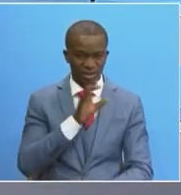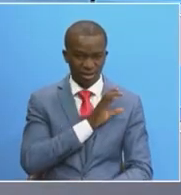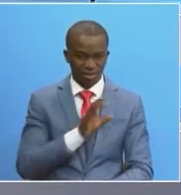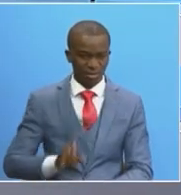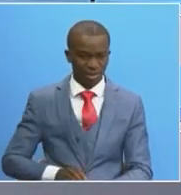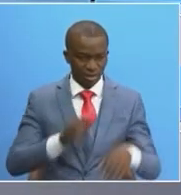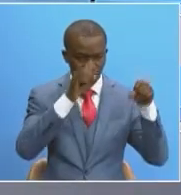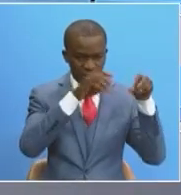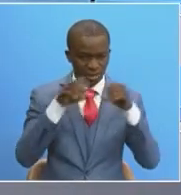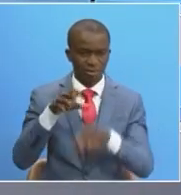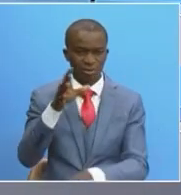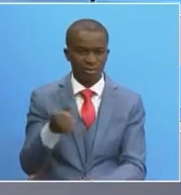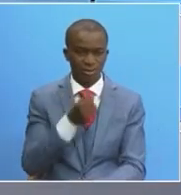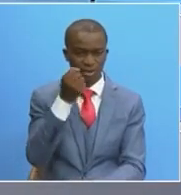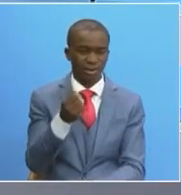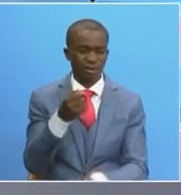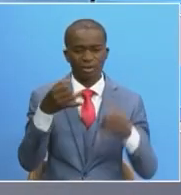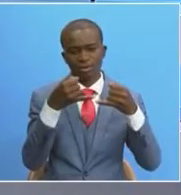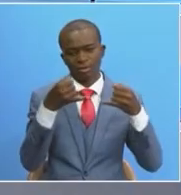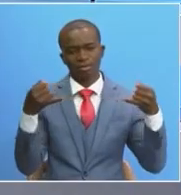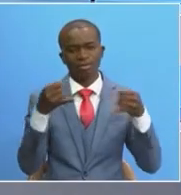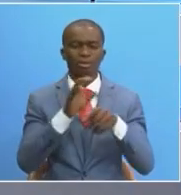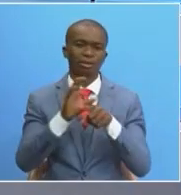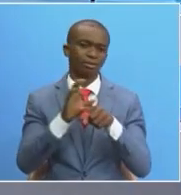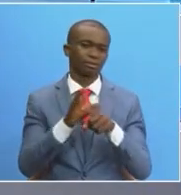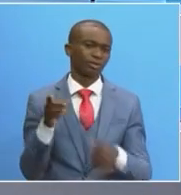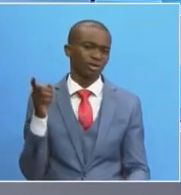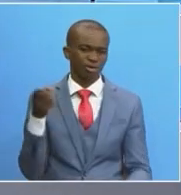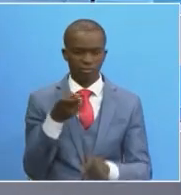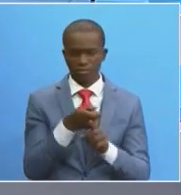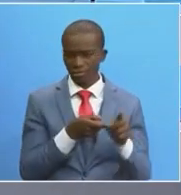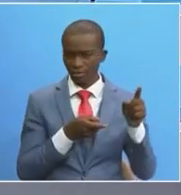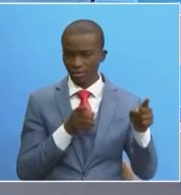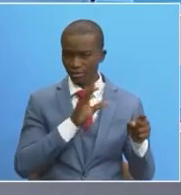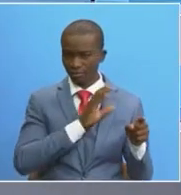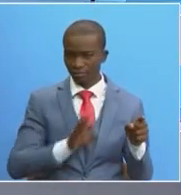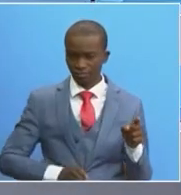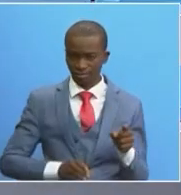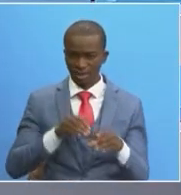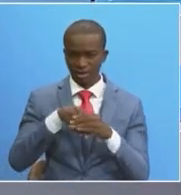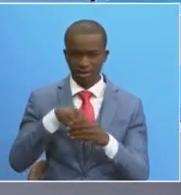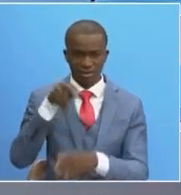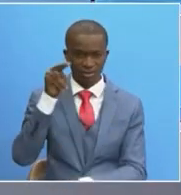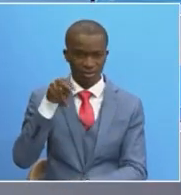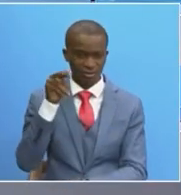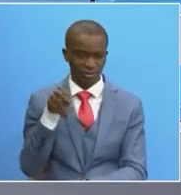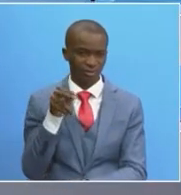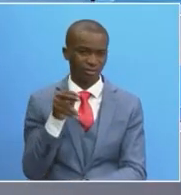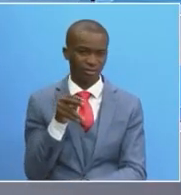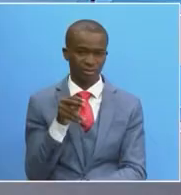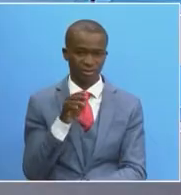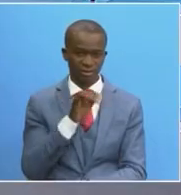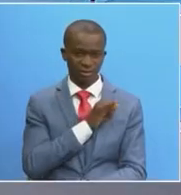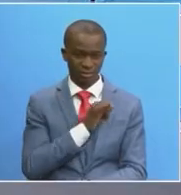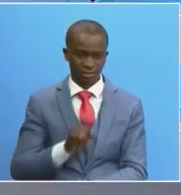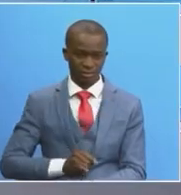4,600 kilograms of copper cables from Nelketh Metals Limited in Indola Industrial Area.